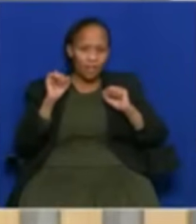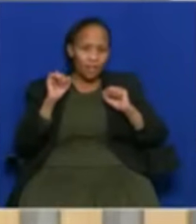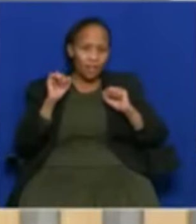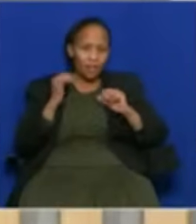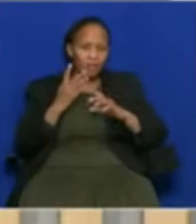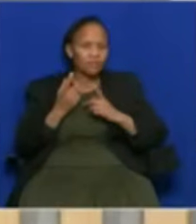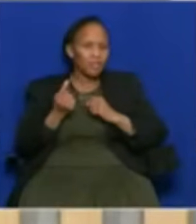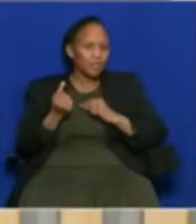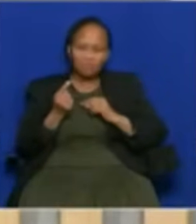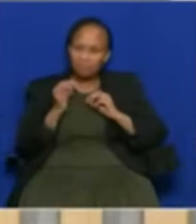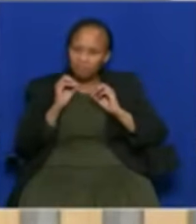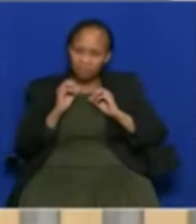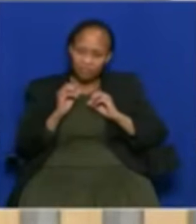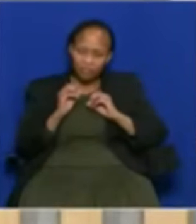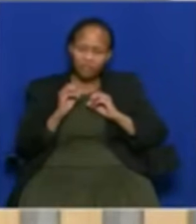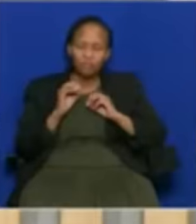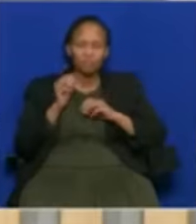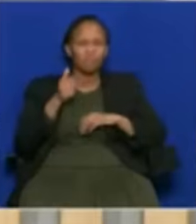And